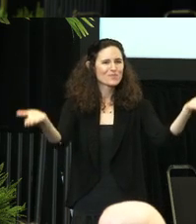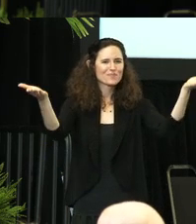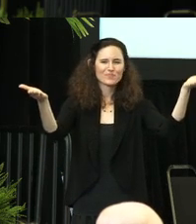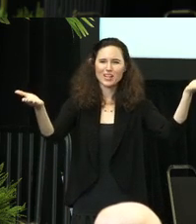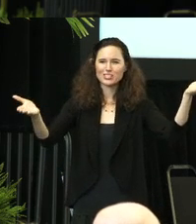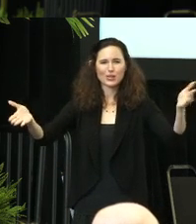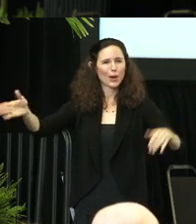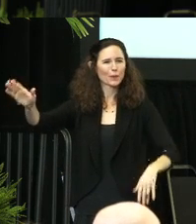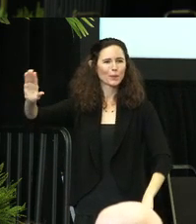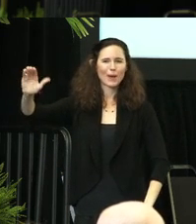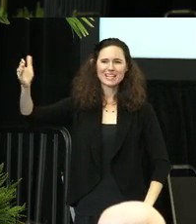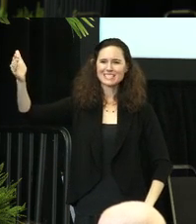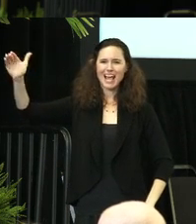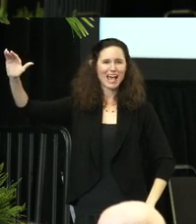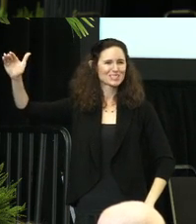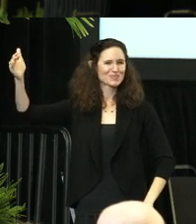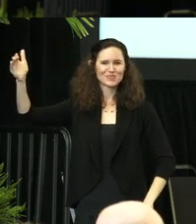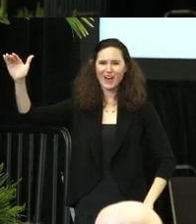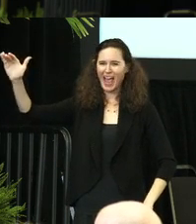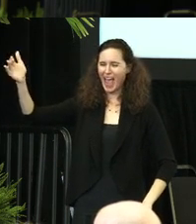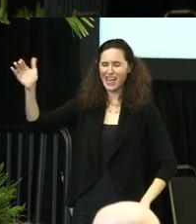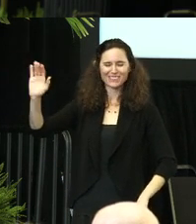wave to the crowd.